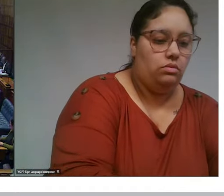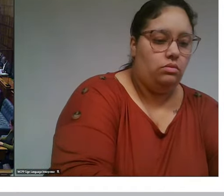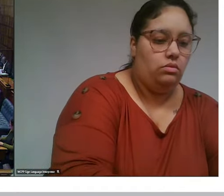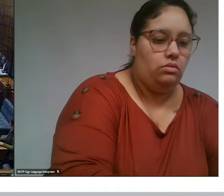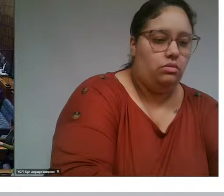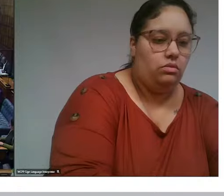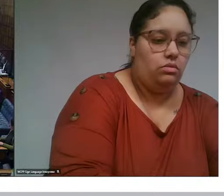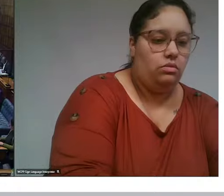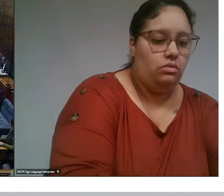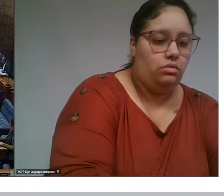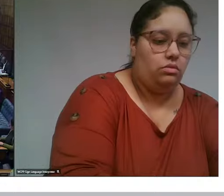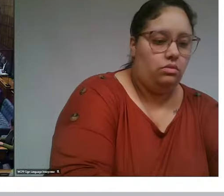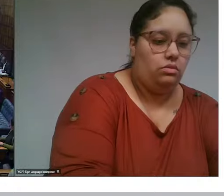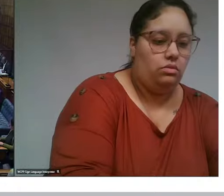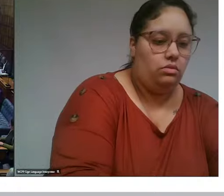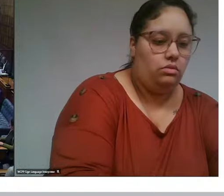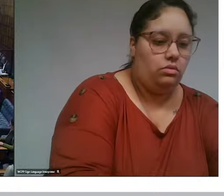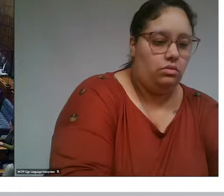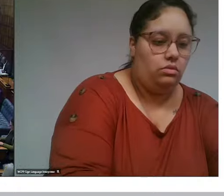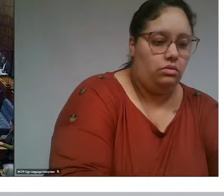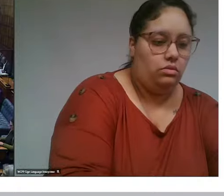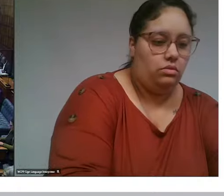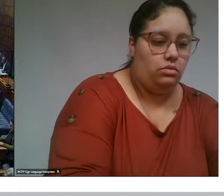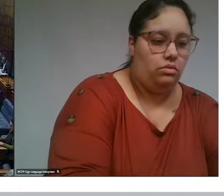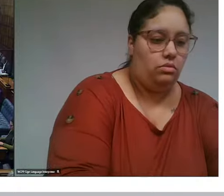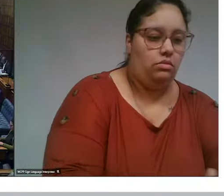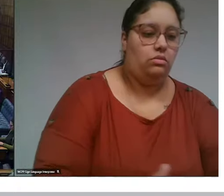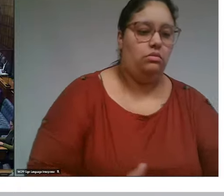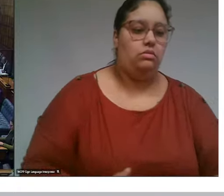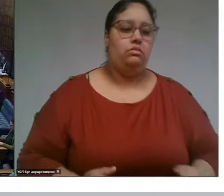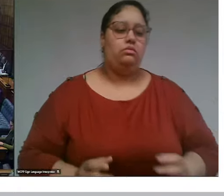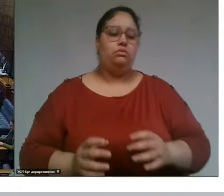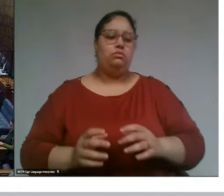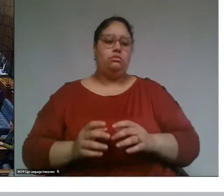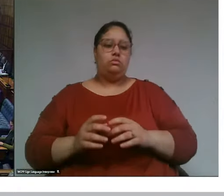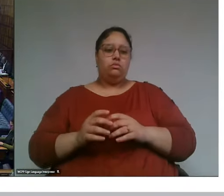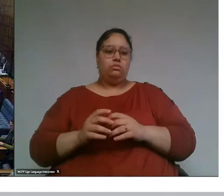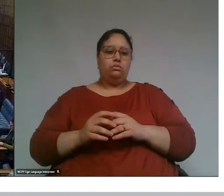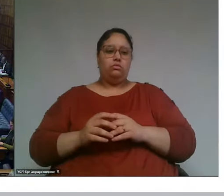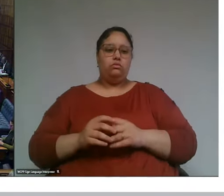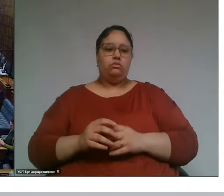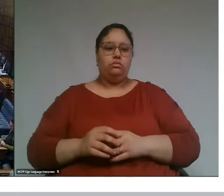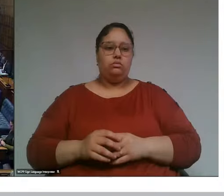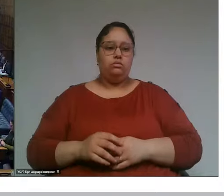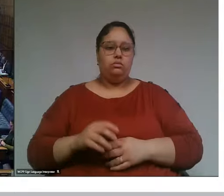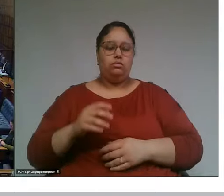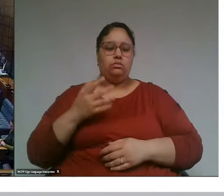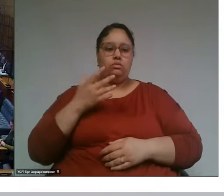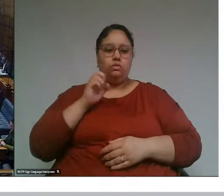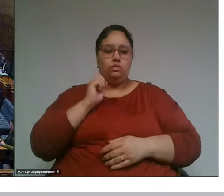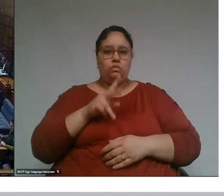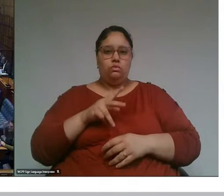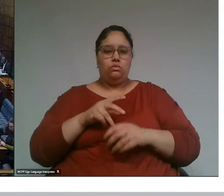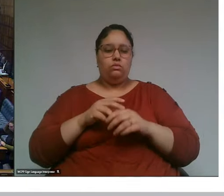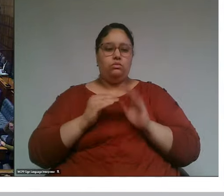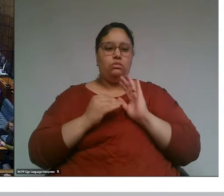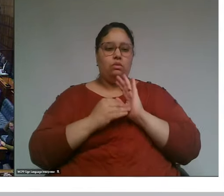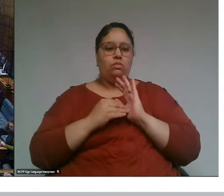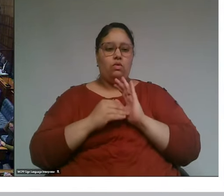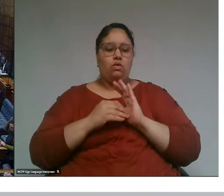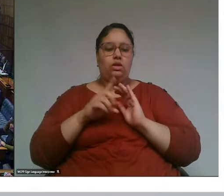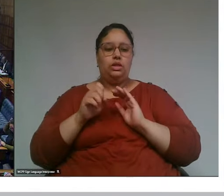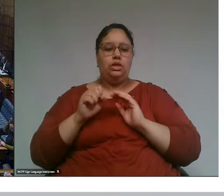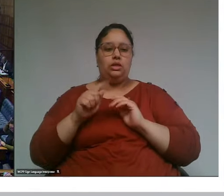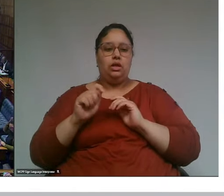uh thanks chair the next question was then on skills development and specifically the model that uh dad